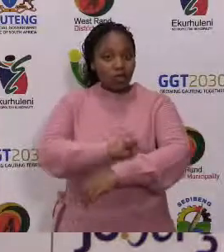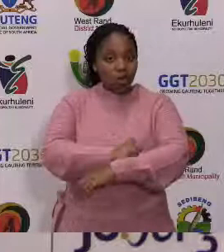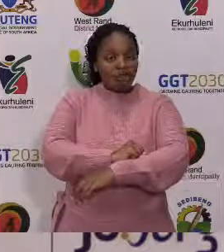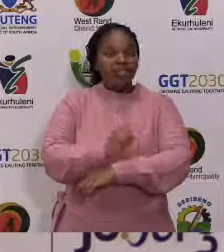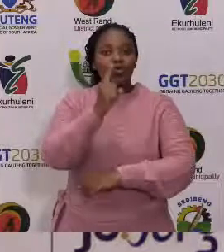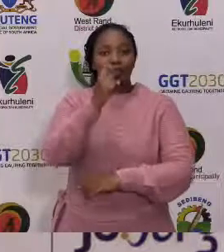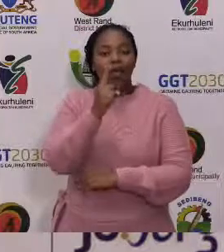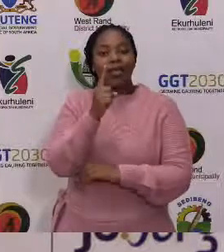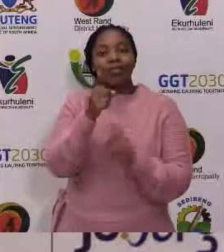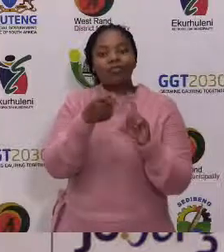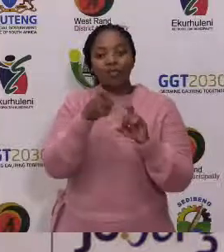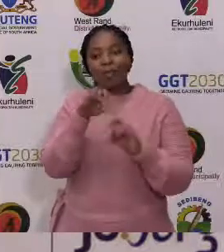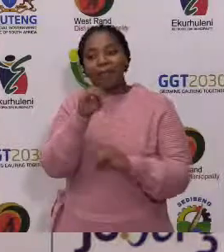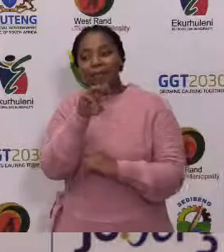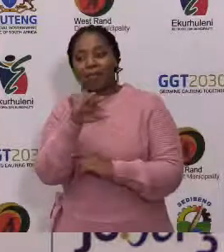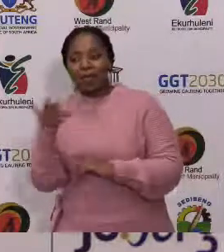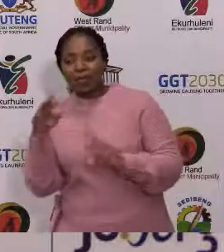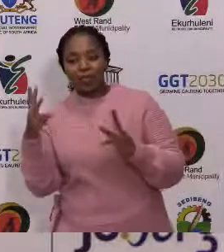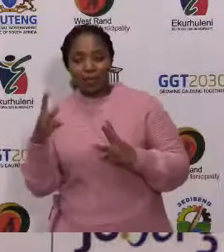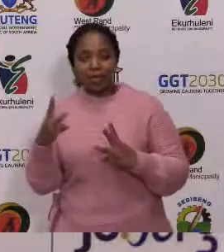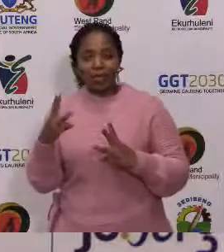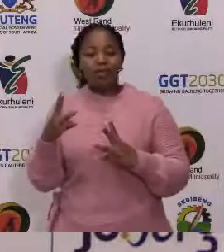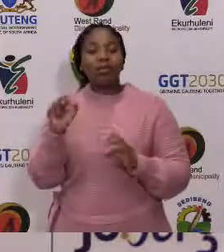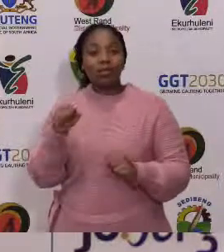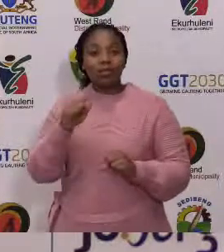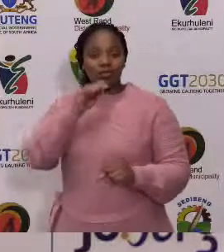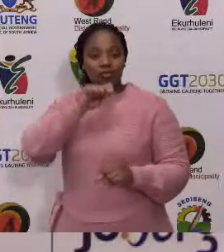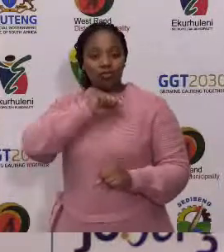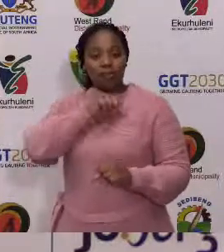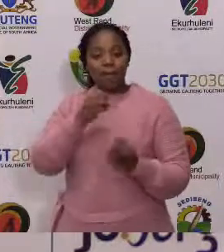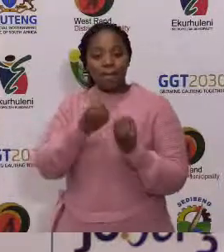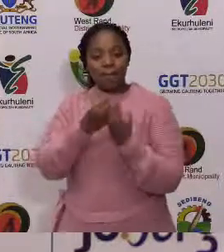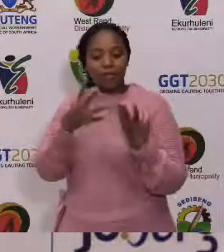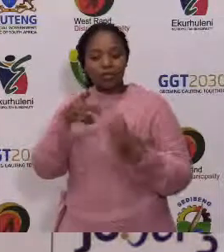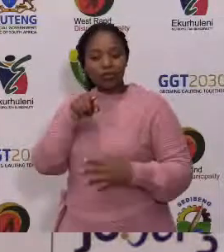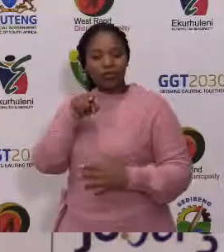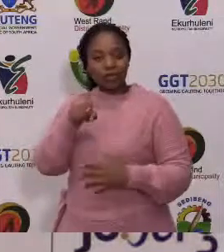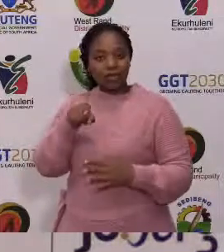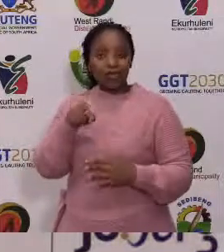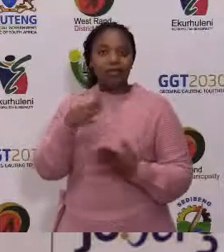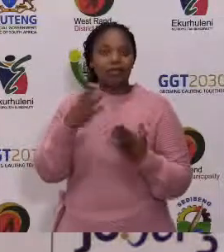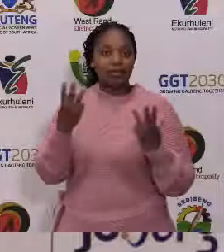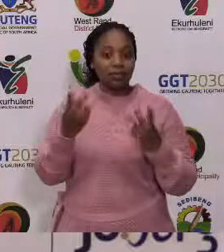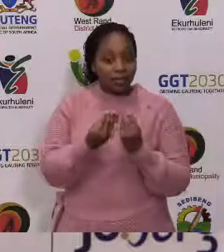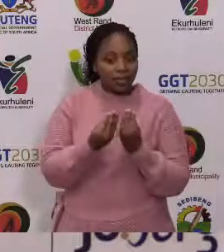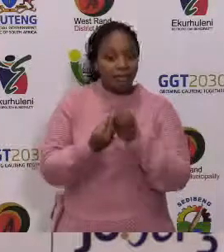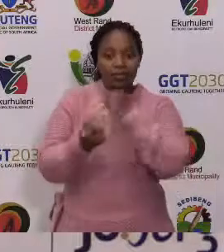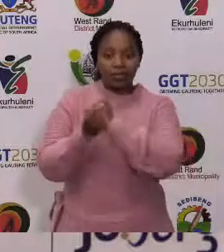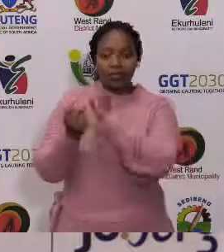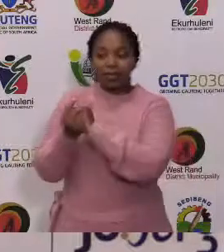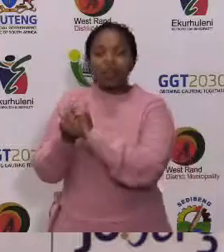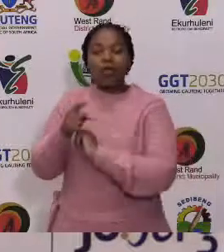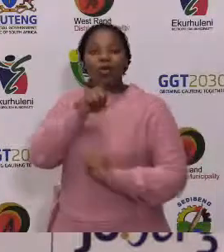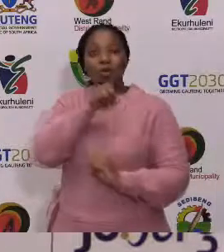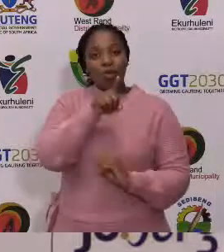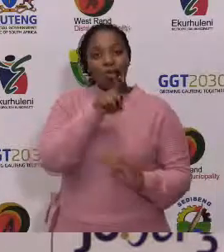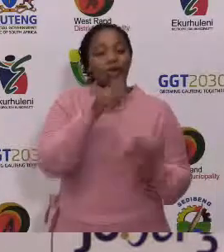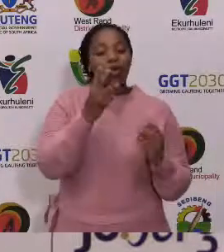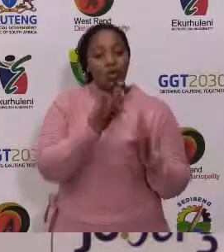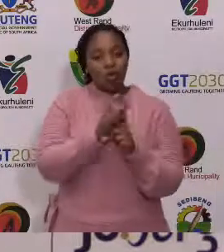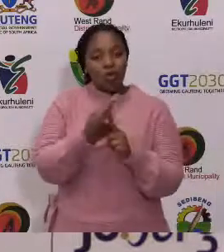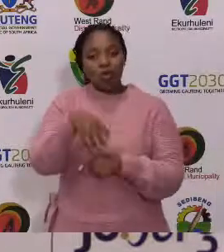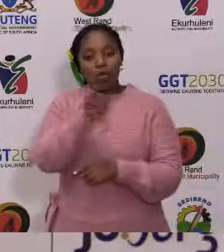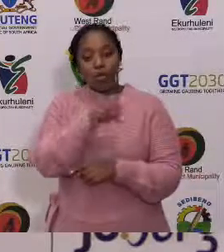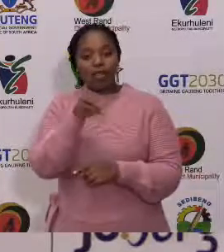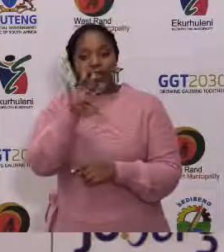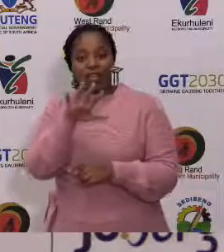vaccine, it's about 5 in a million. And most of these severe adverse events, about 1 in 5 of the people that develop these conditions